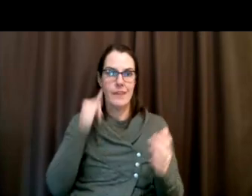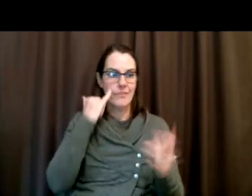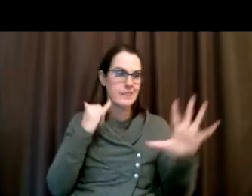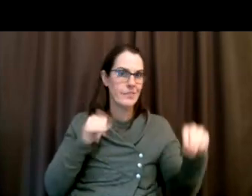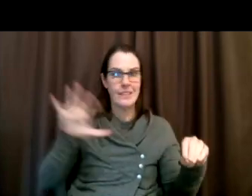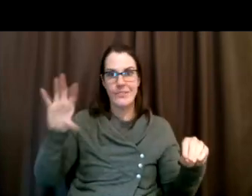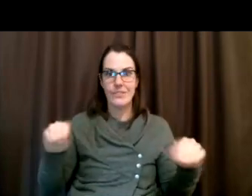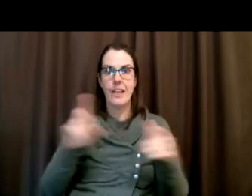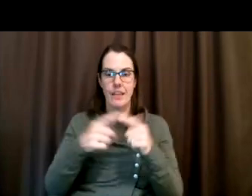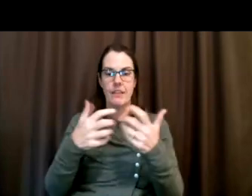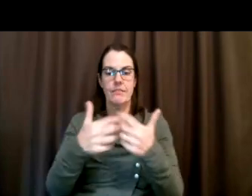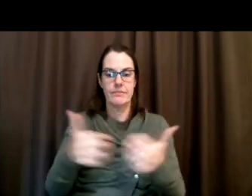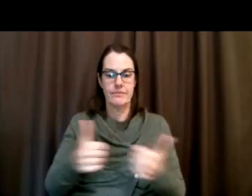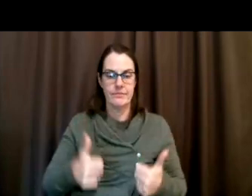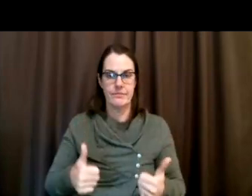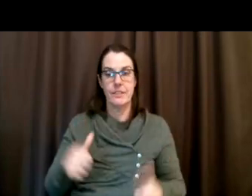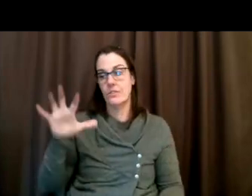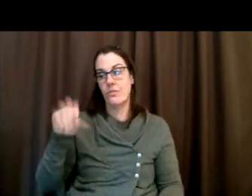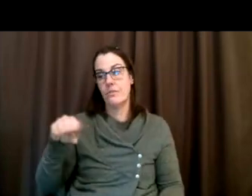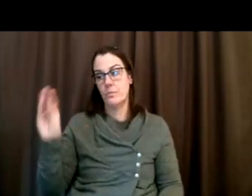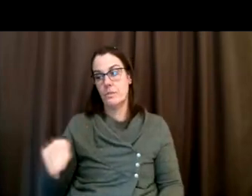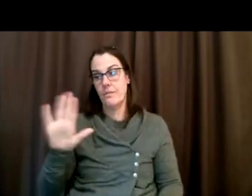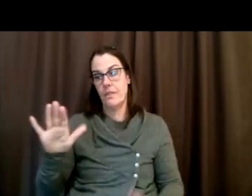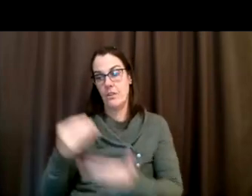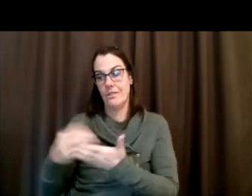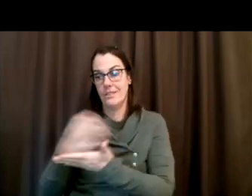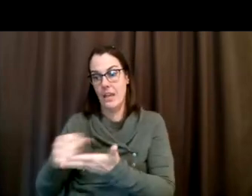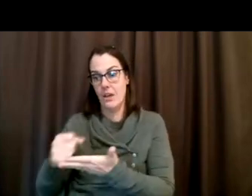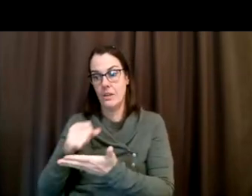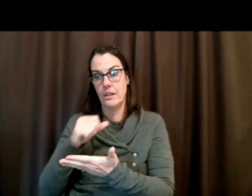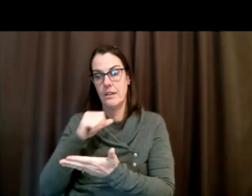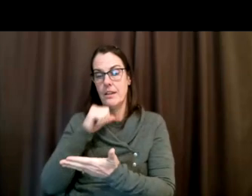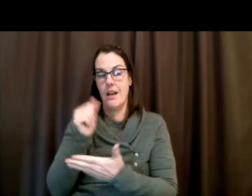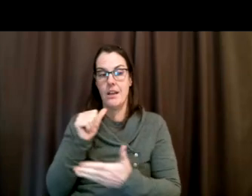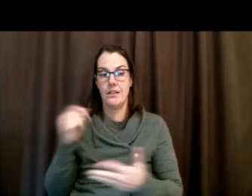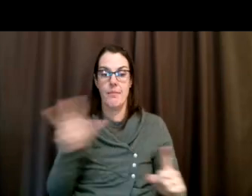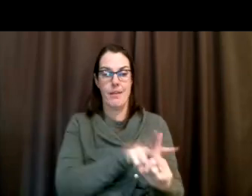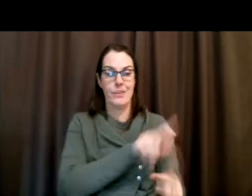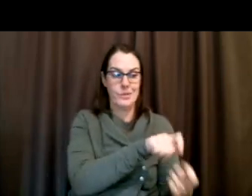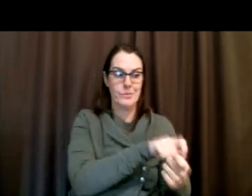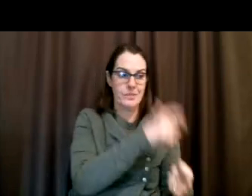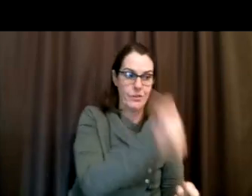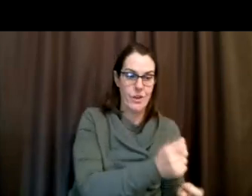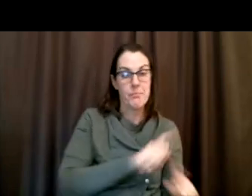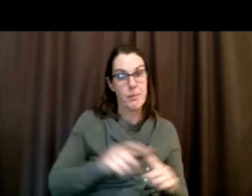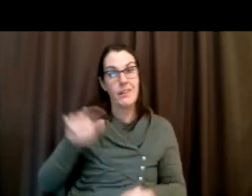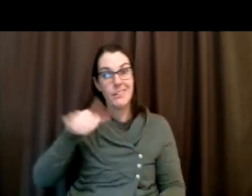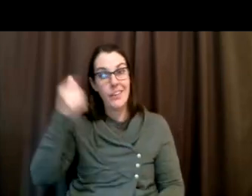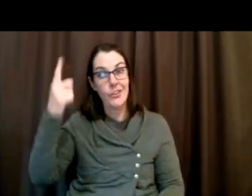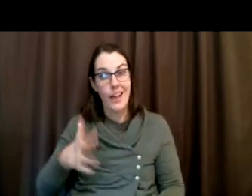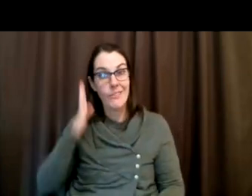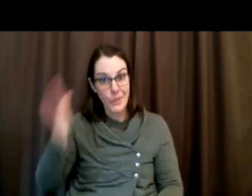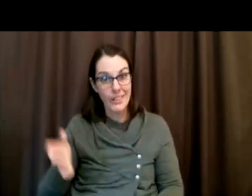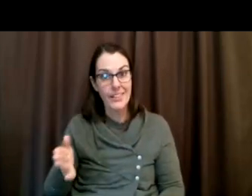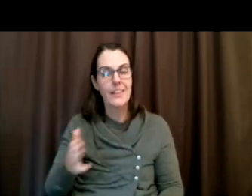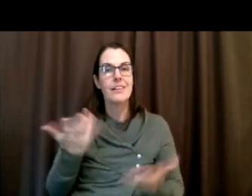their salary will not go to any particular grant, but half will. And so we're going to break down